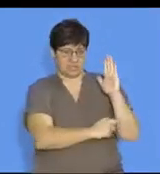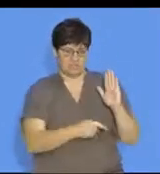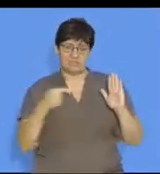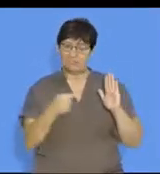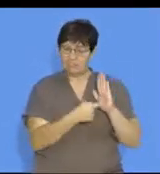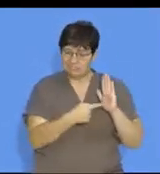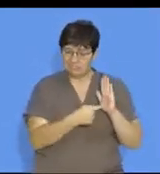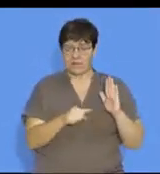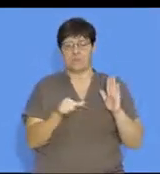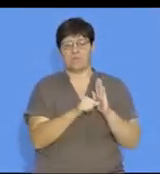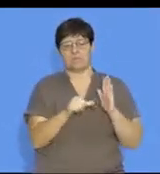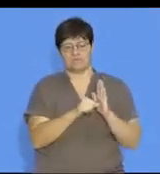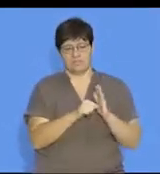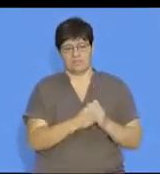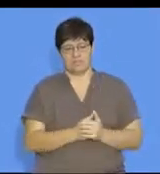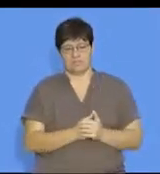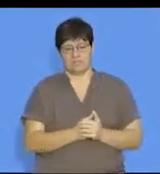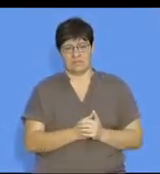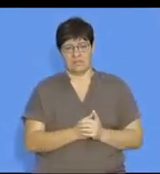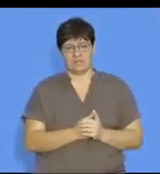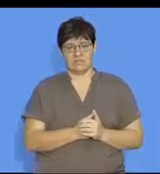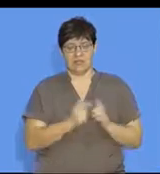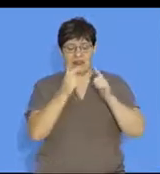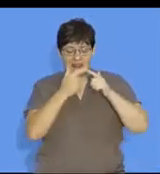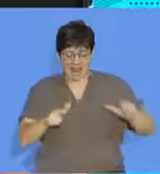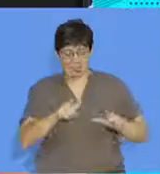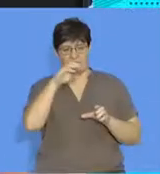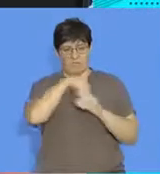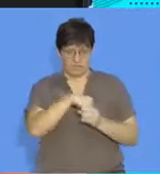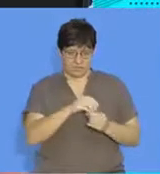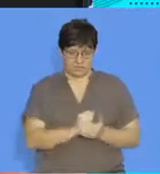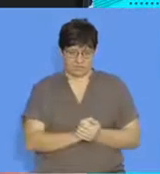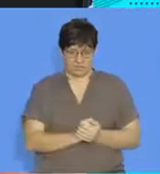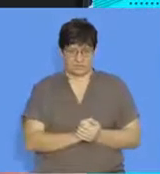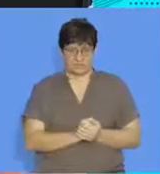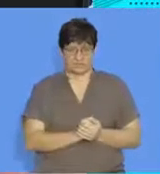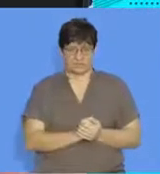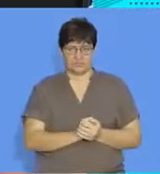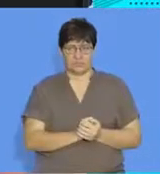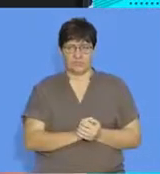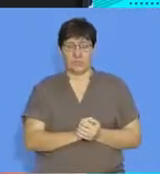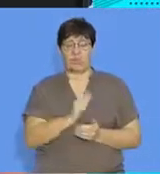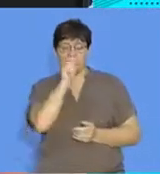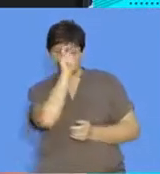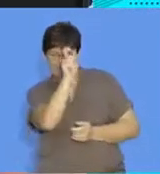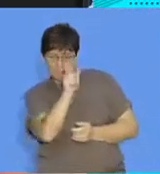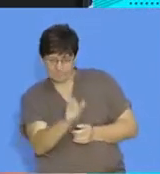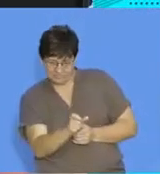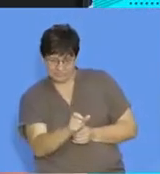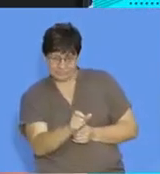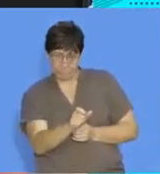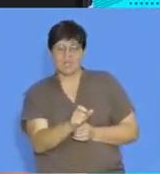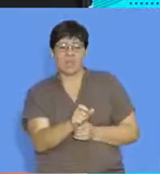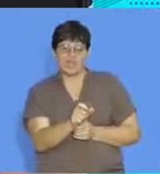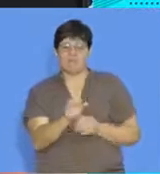very important aspect of our scientific language, because the science is embedded in